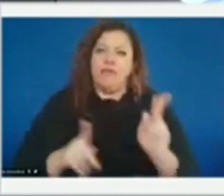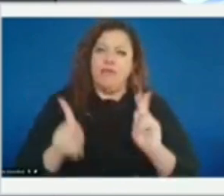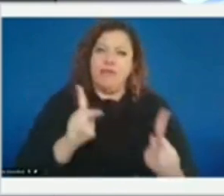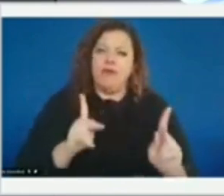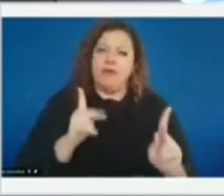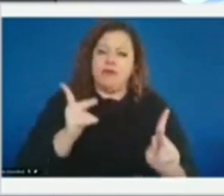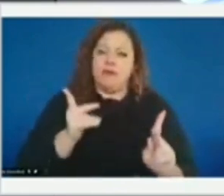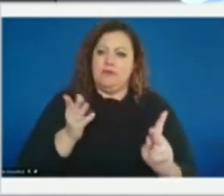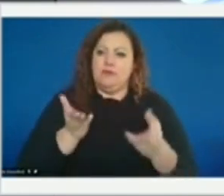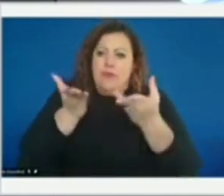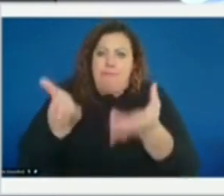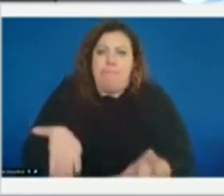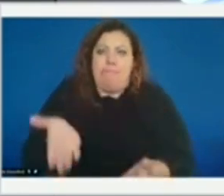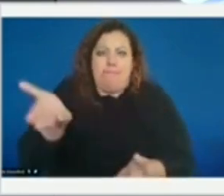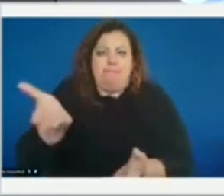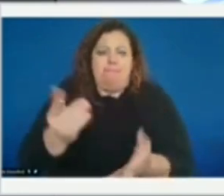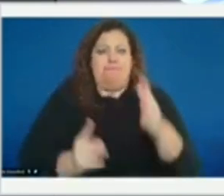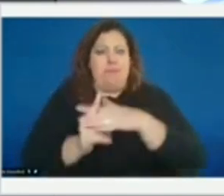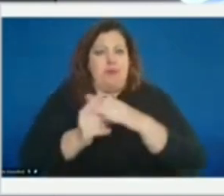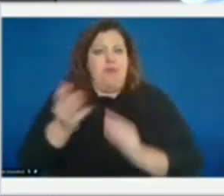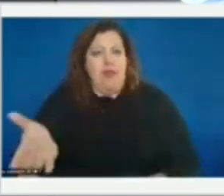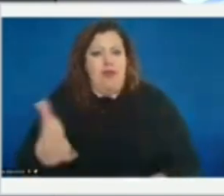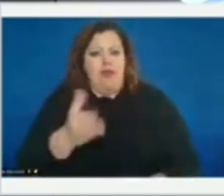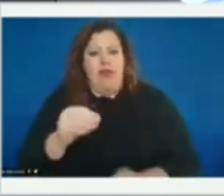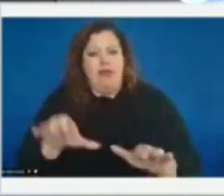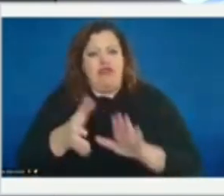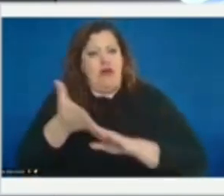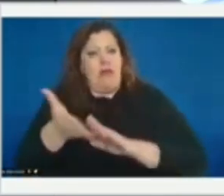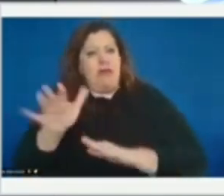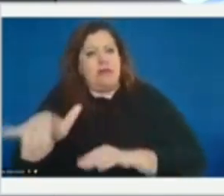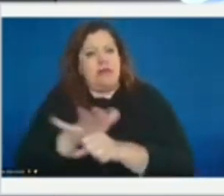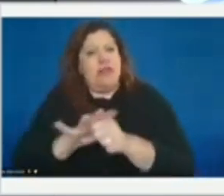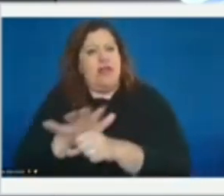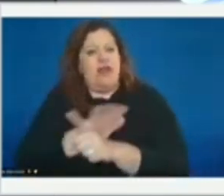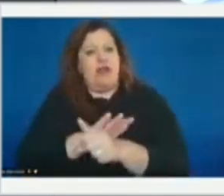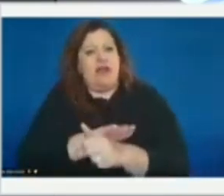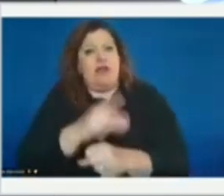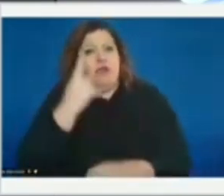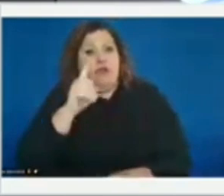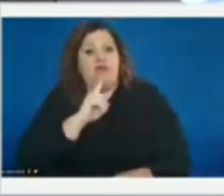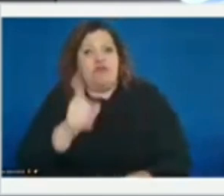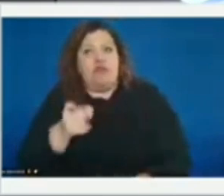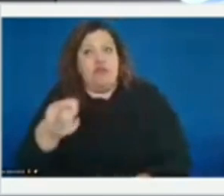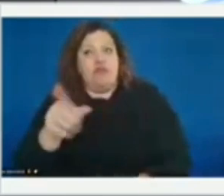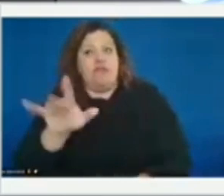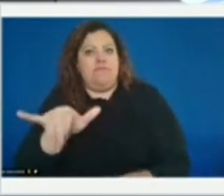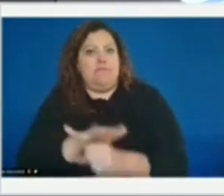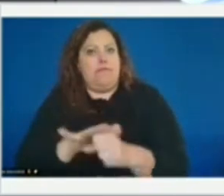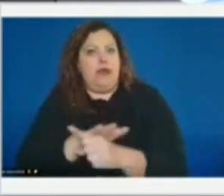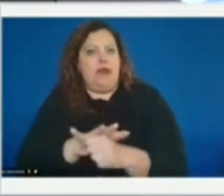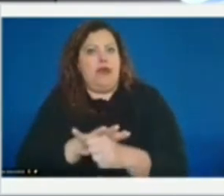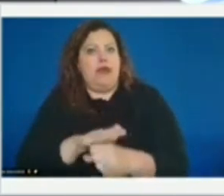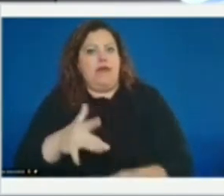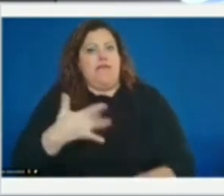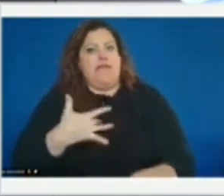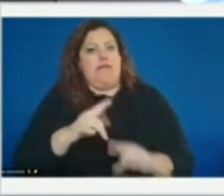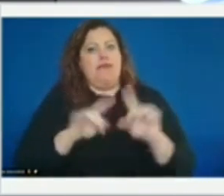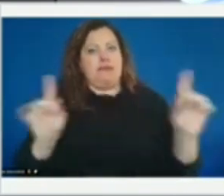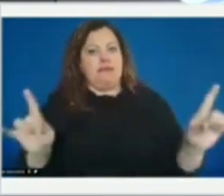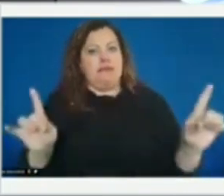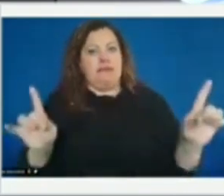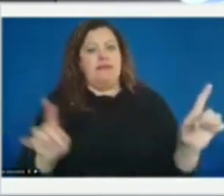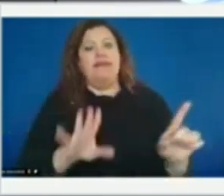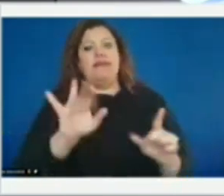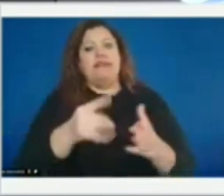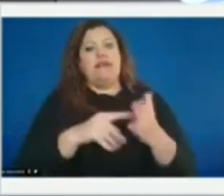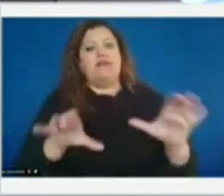here and to do operations in that area to really make an area feel different. And that's what we've done with